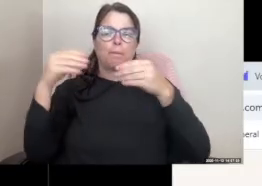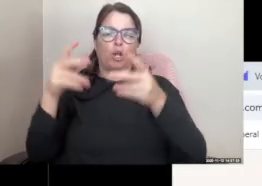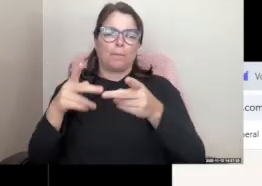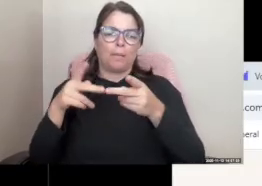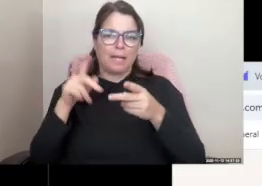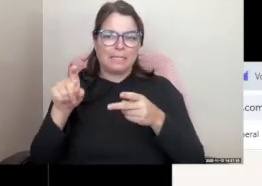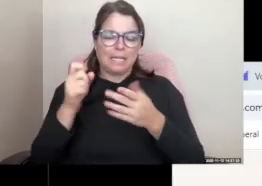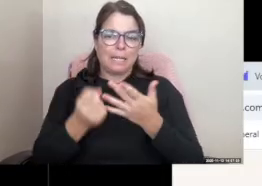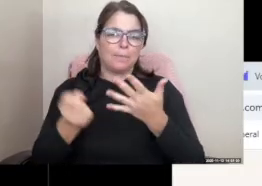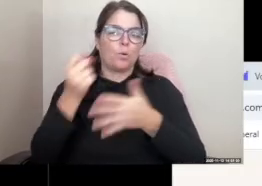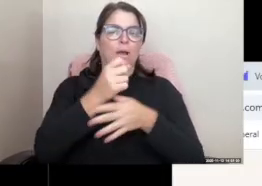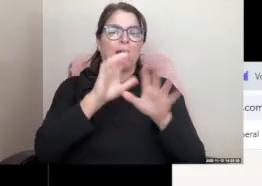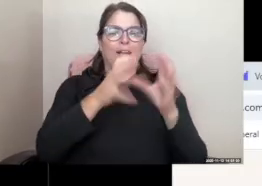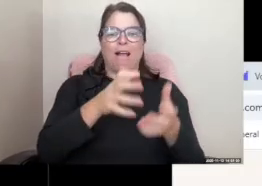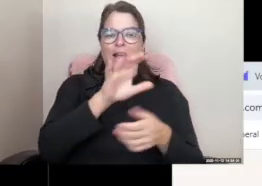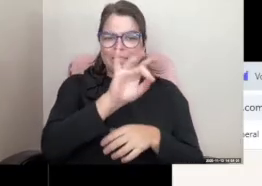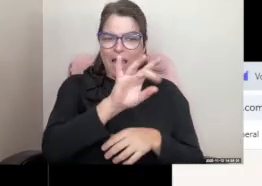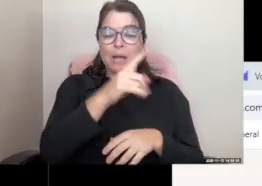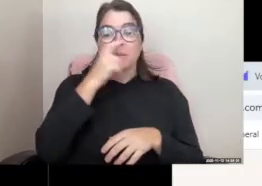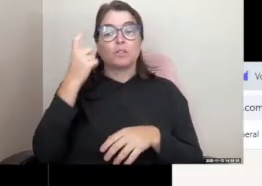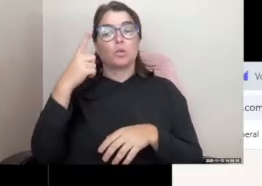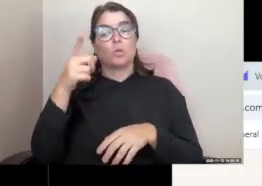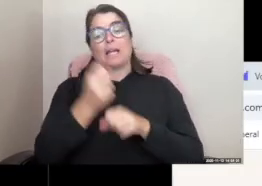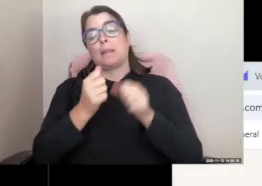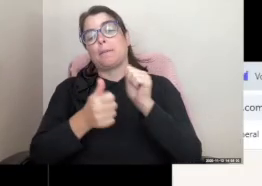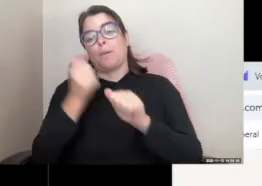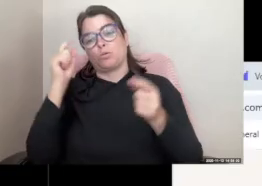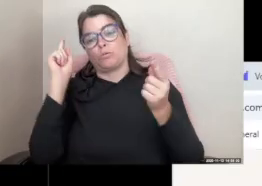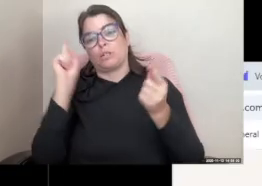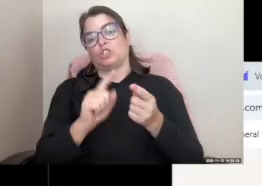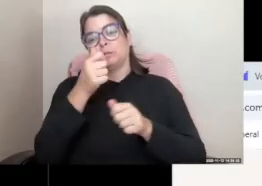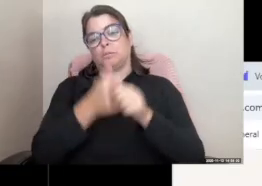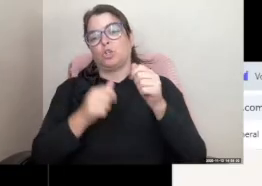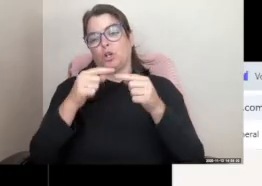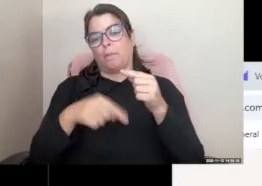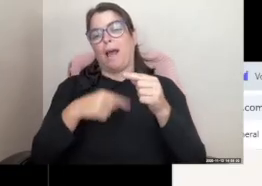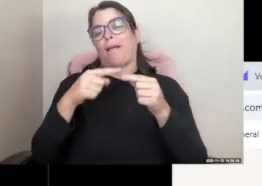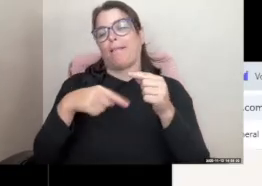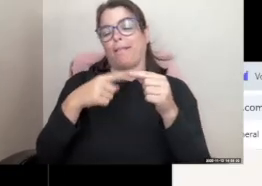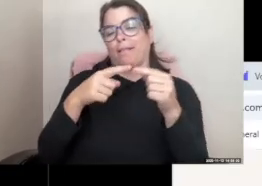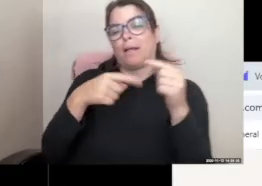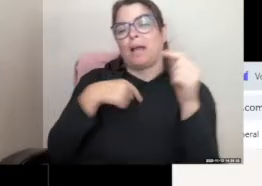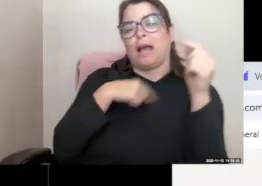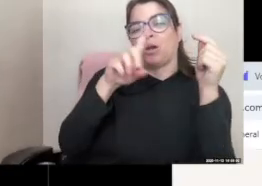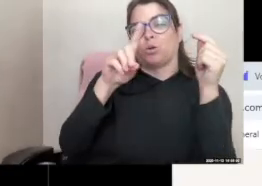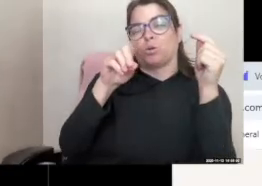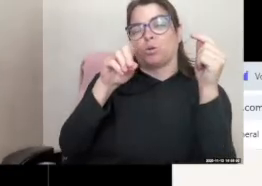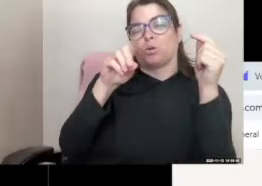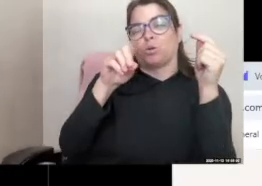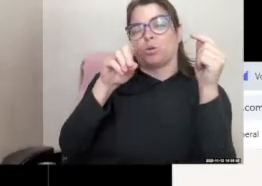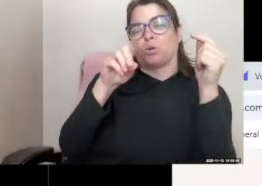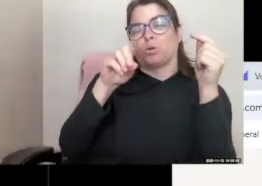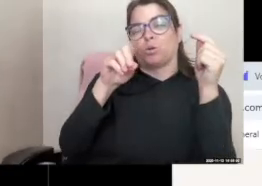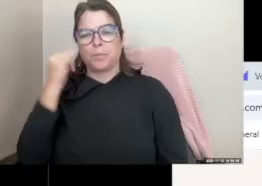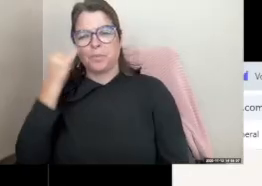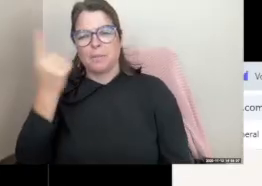make green to be green, or, as the old saying goes. So ideally, we look at this program